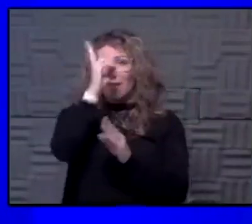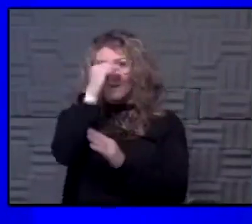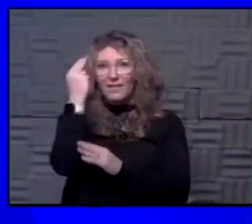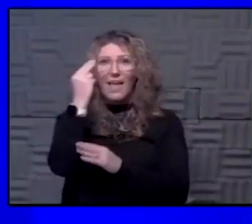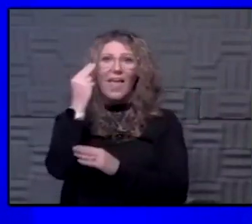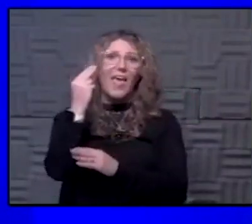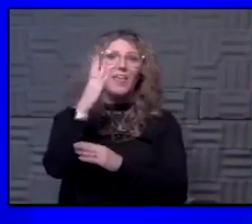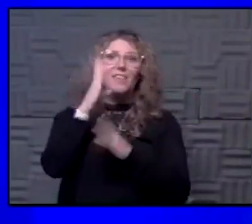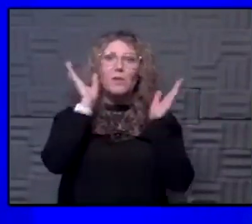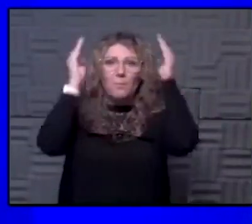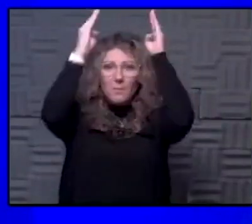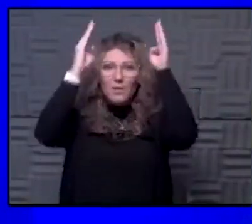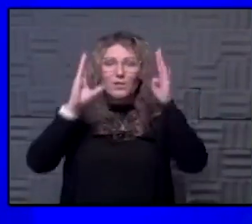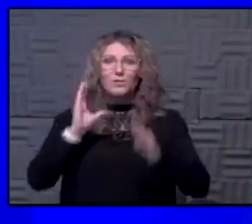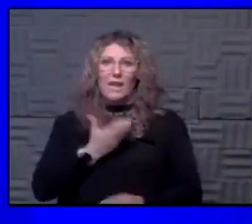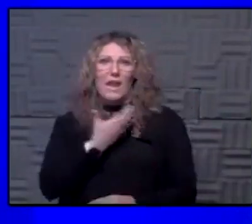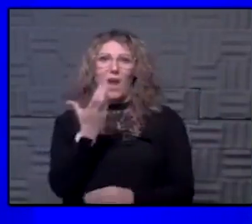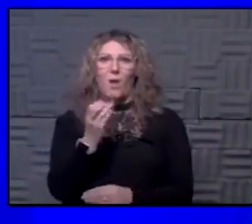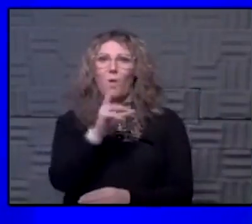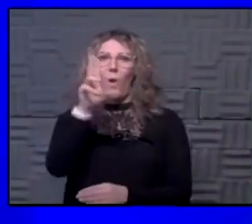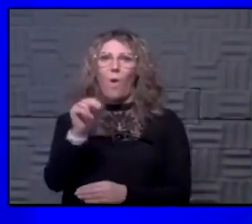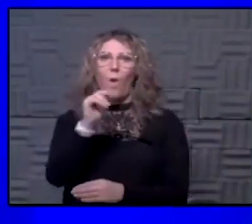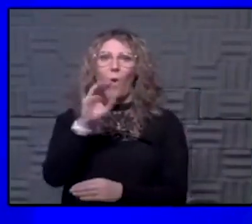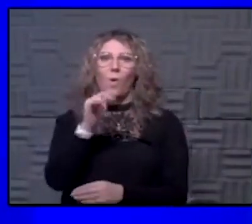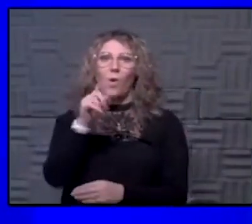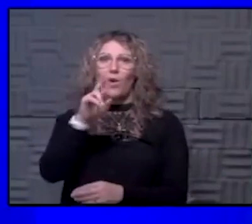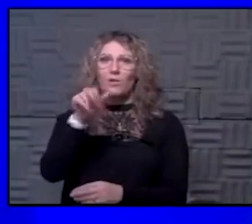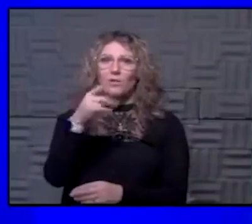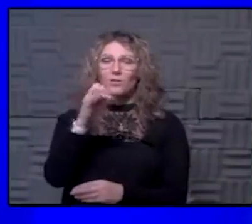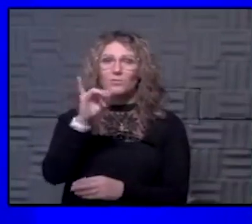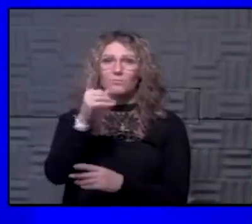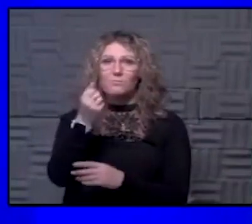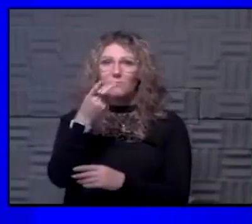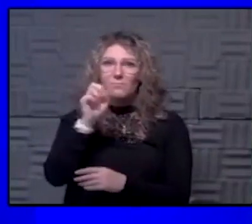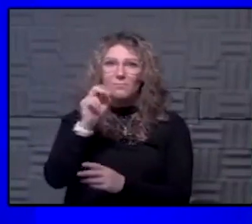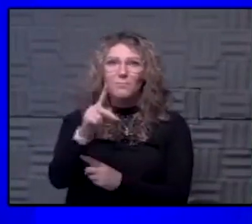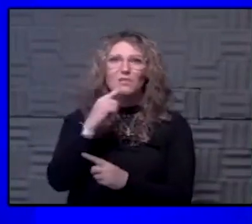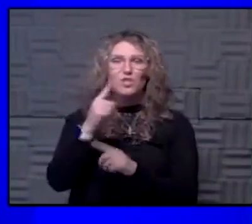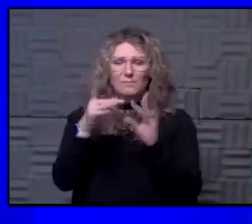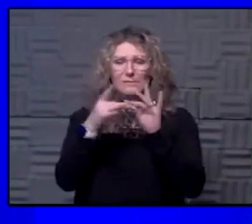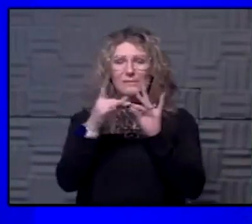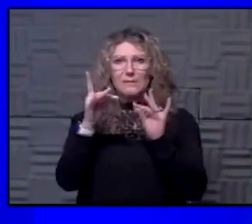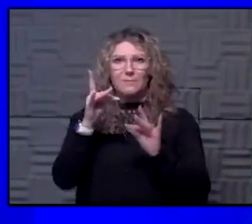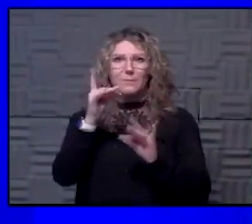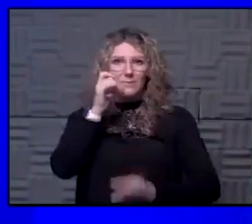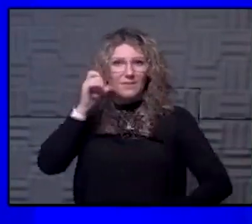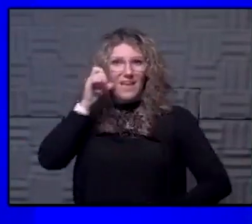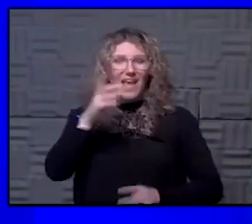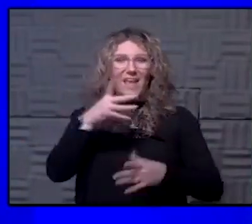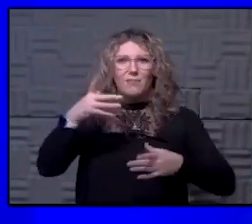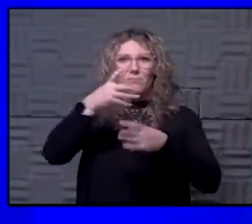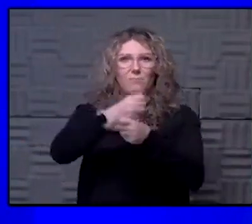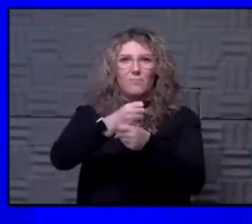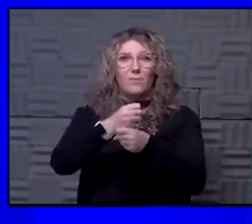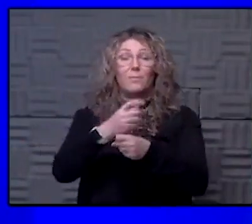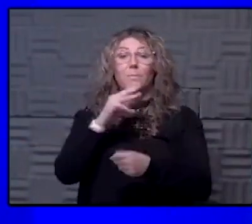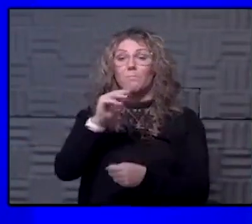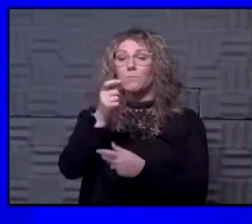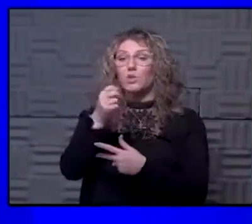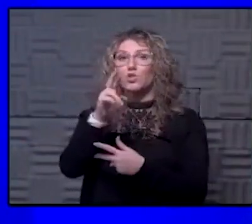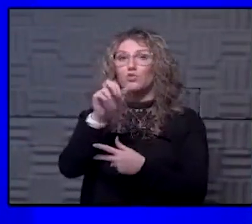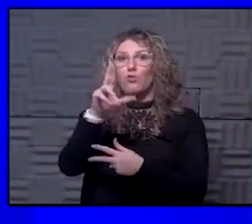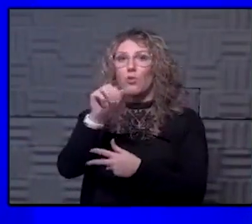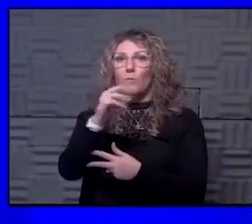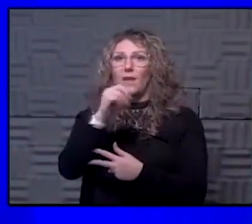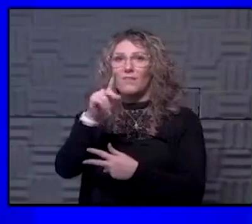Bishops, including our own Archbishop Naumann here locally, did put out a statement yesterday. And just to kind of paraphrase, so Moderna and